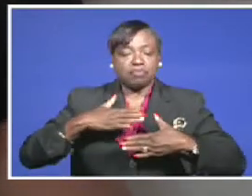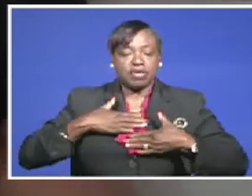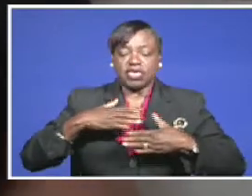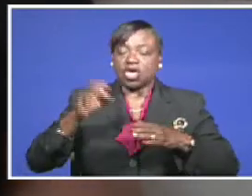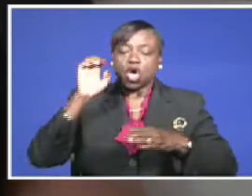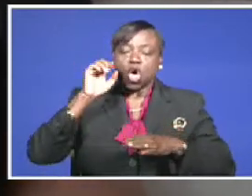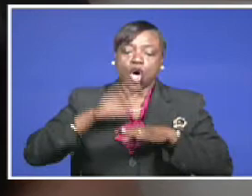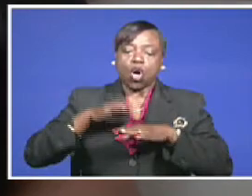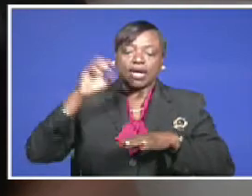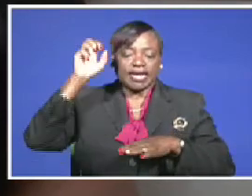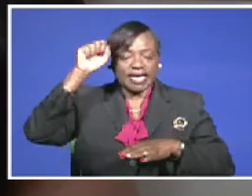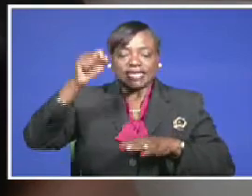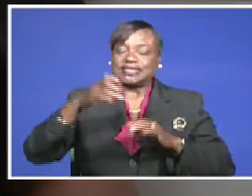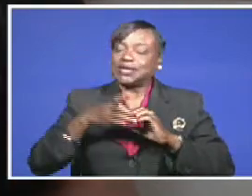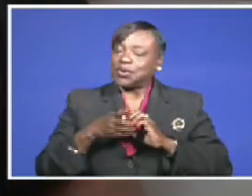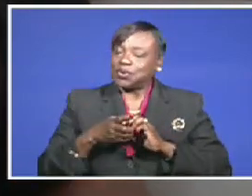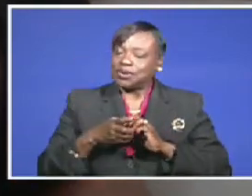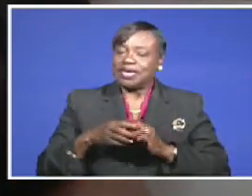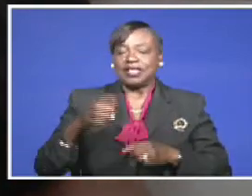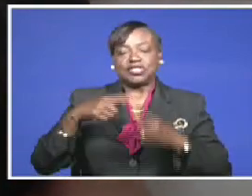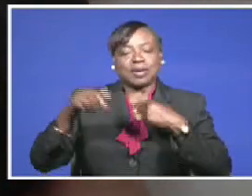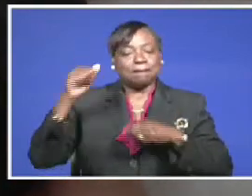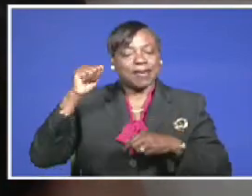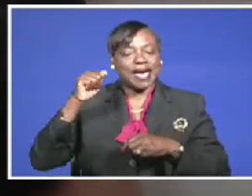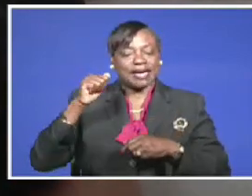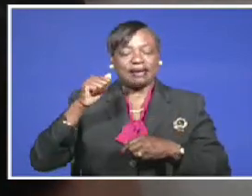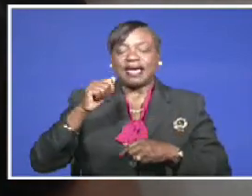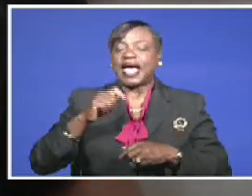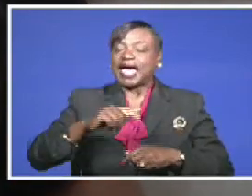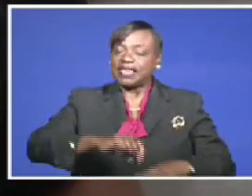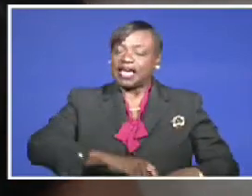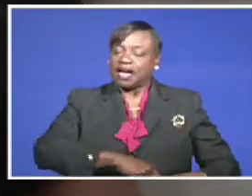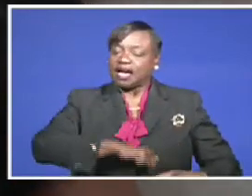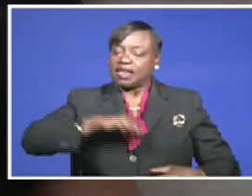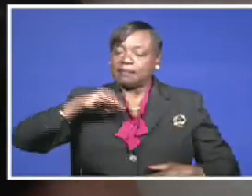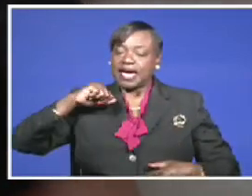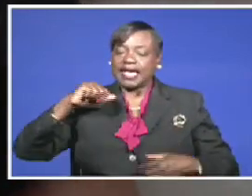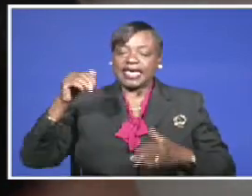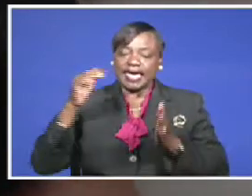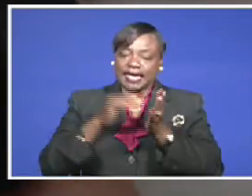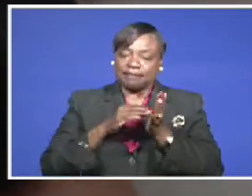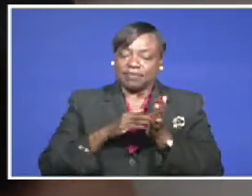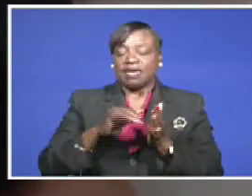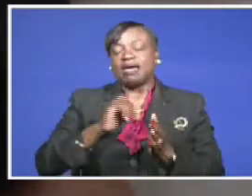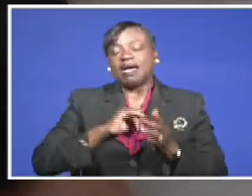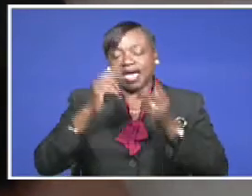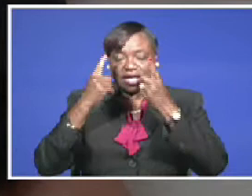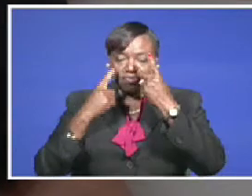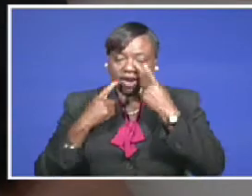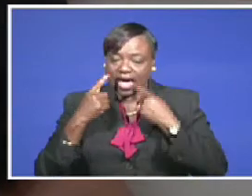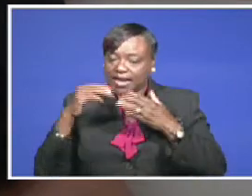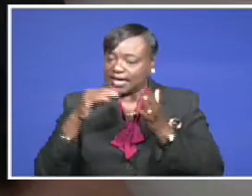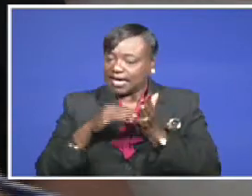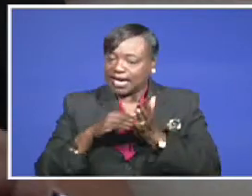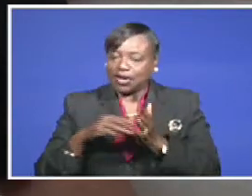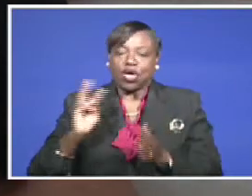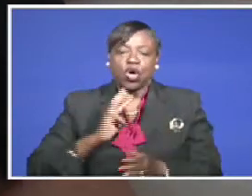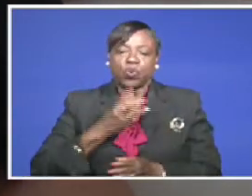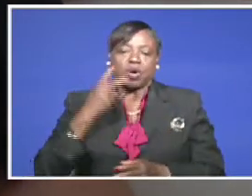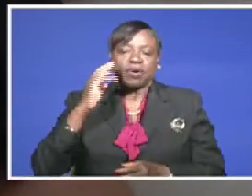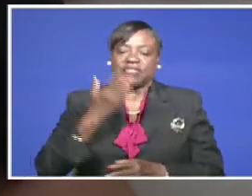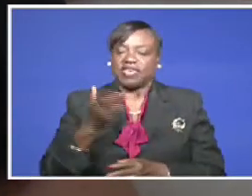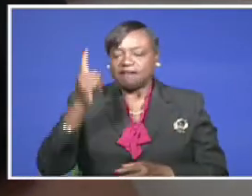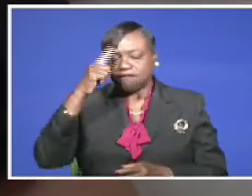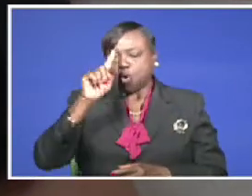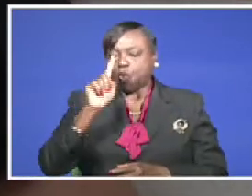him. I just broke down crying again. We were there for a month, but as you can see, he's